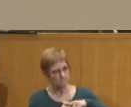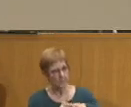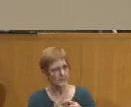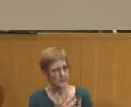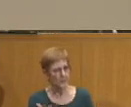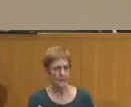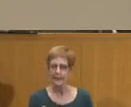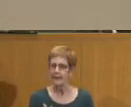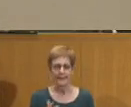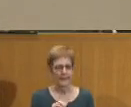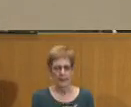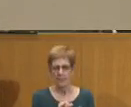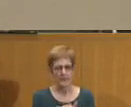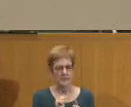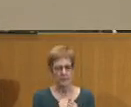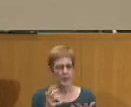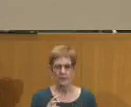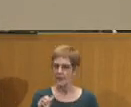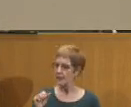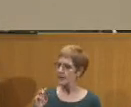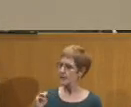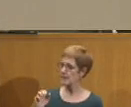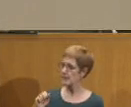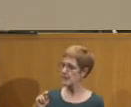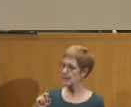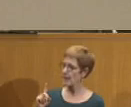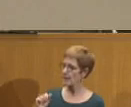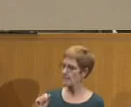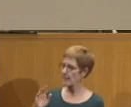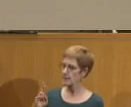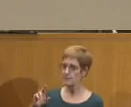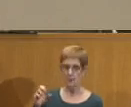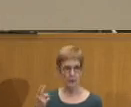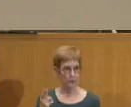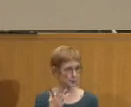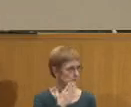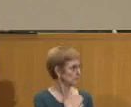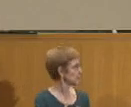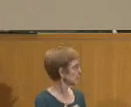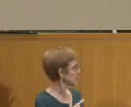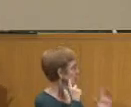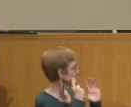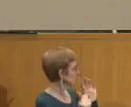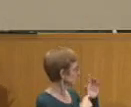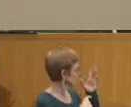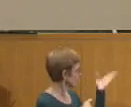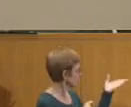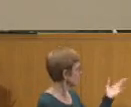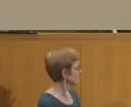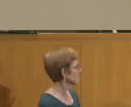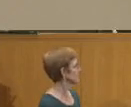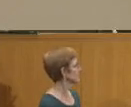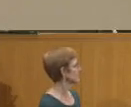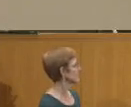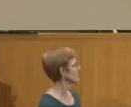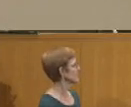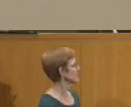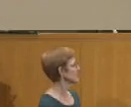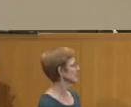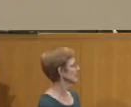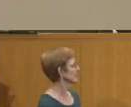known. Displacement, gentrification, development pressure. We know what's happening to Charlotte's Northwest Side. And it's